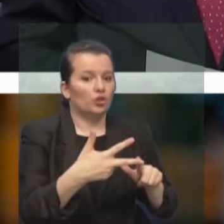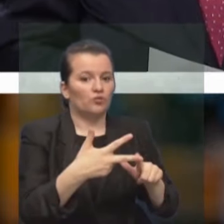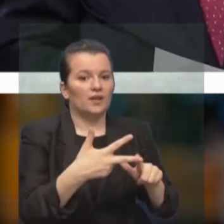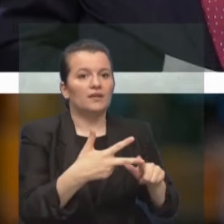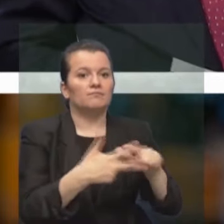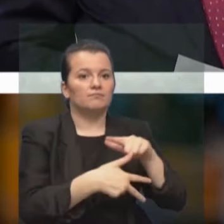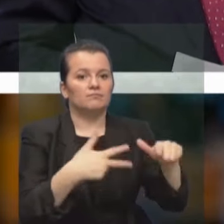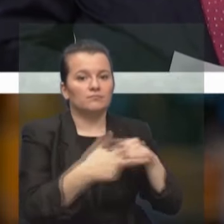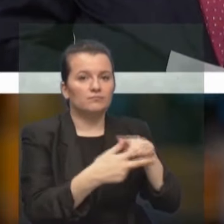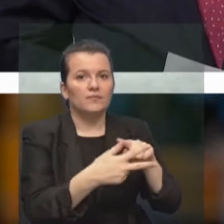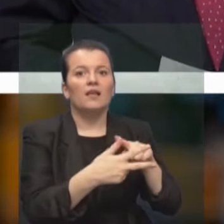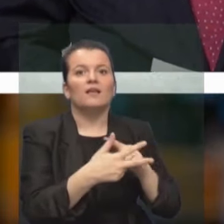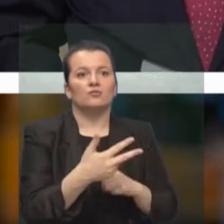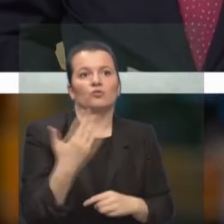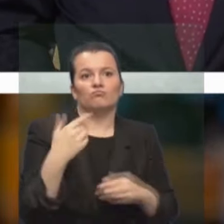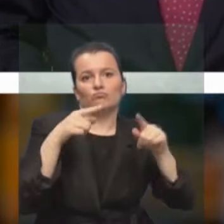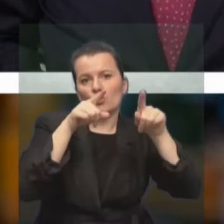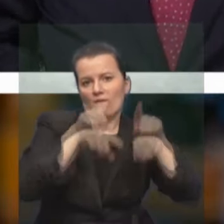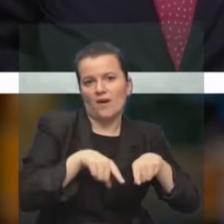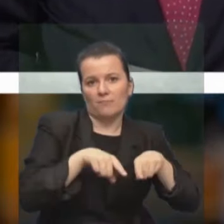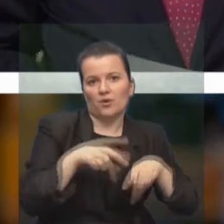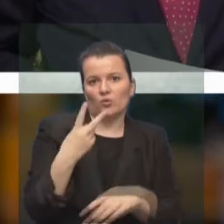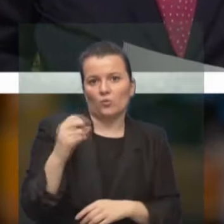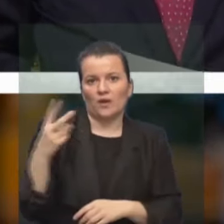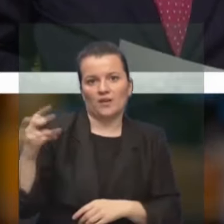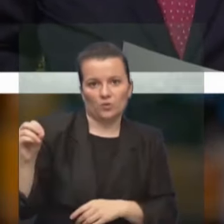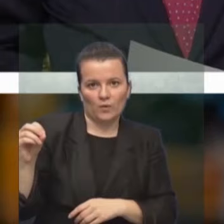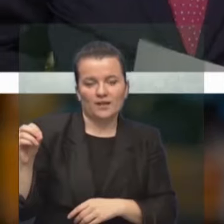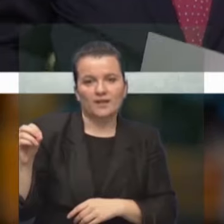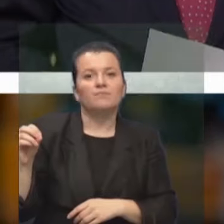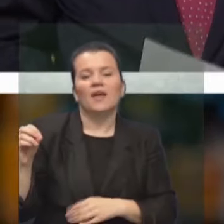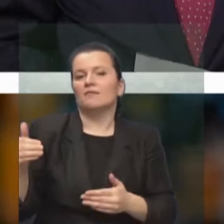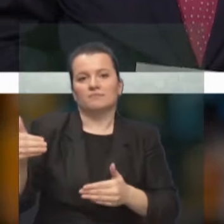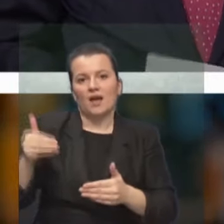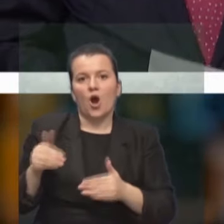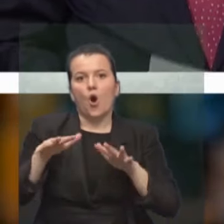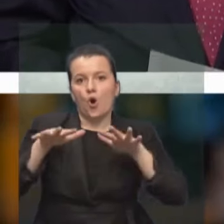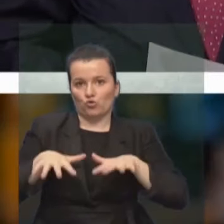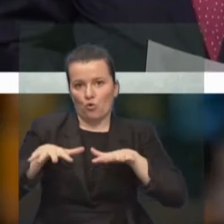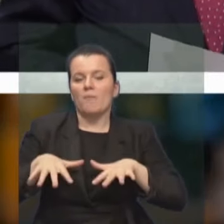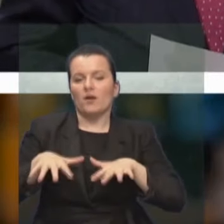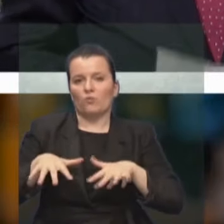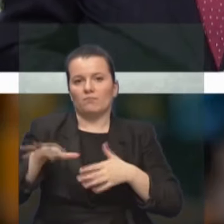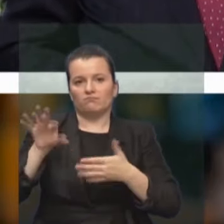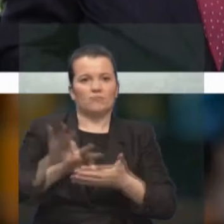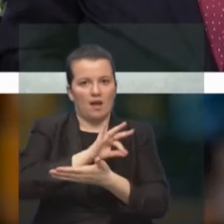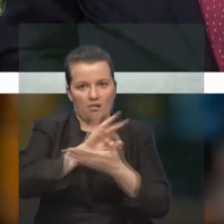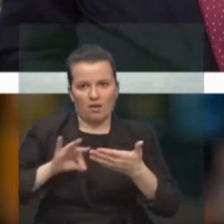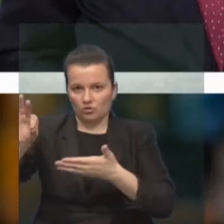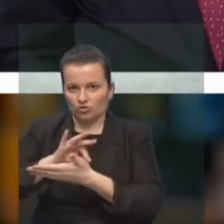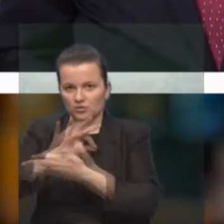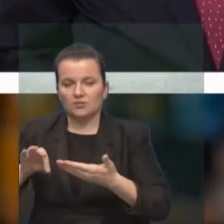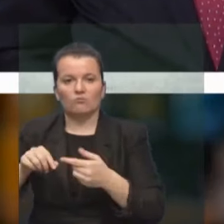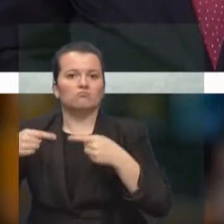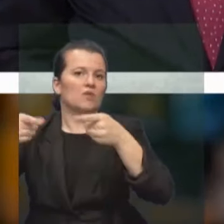November 2020, and so elections were organized in October. And at the end of these elections, the mandates of